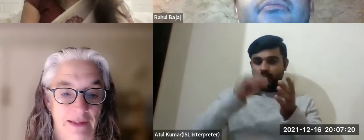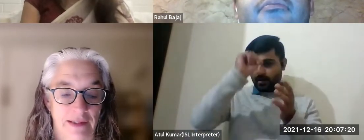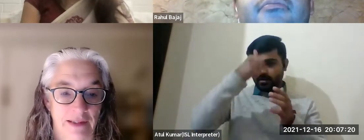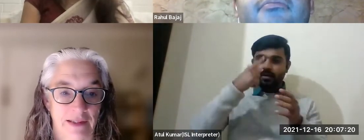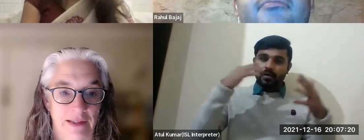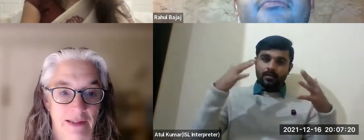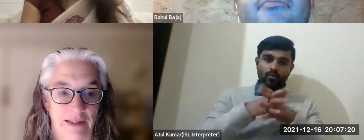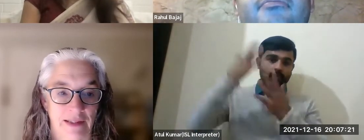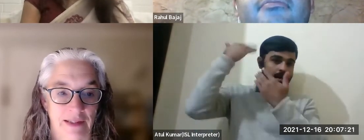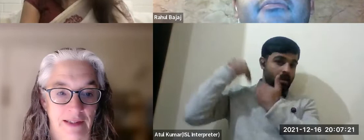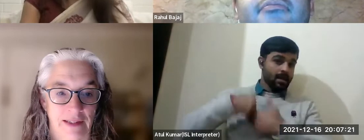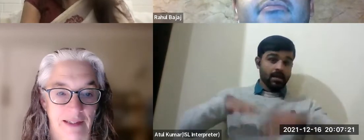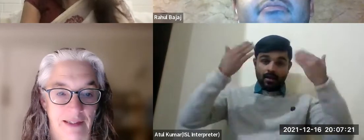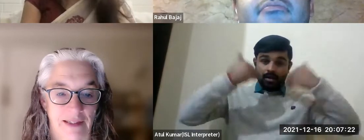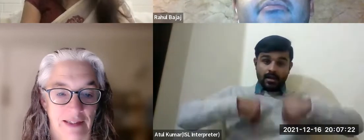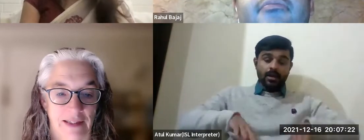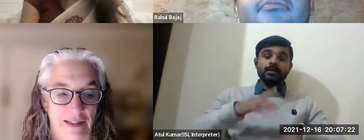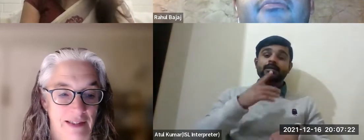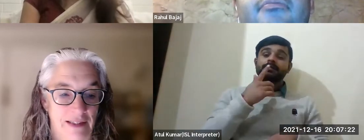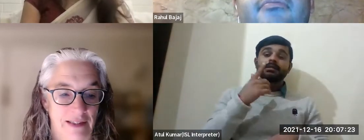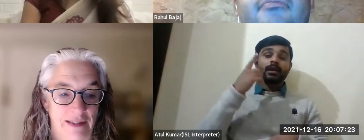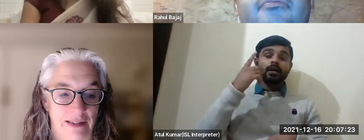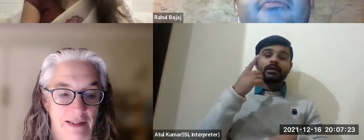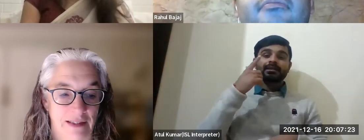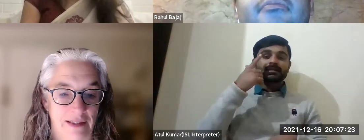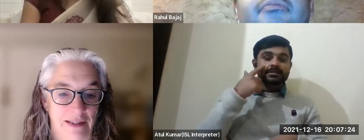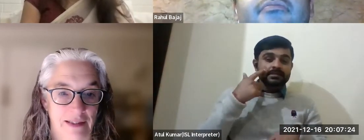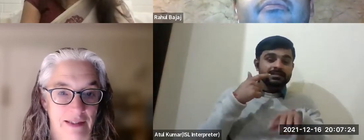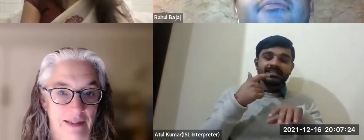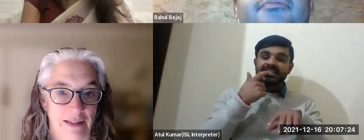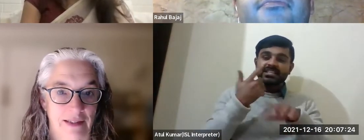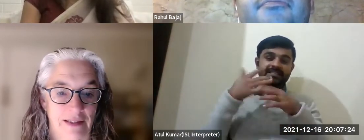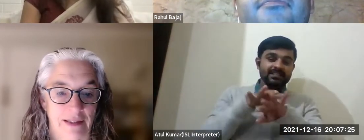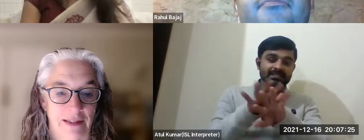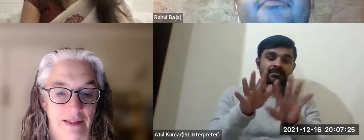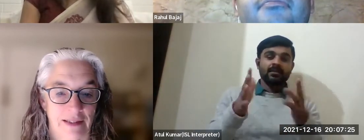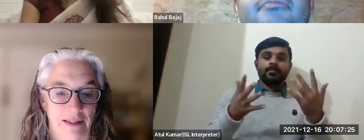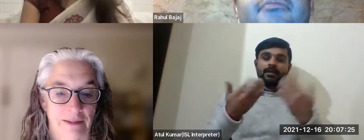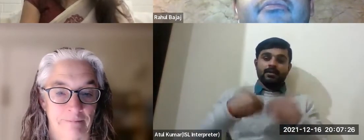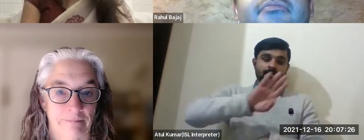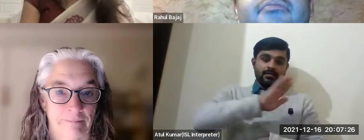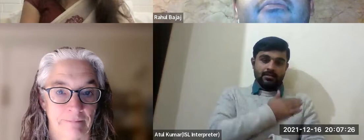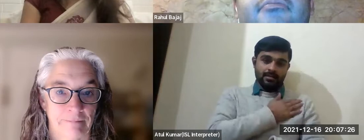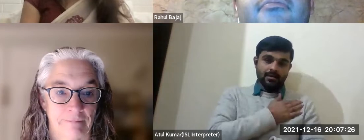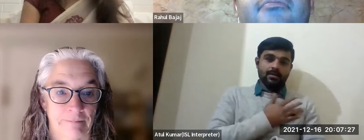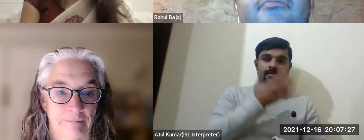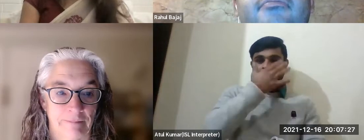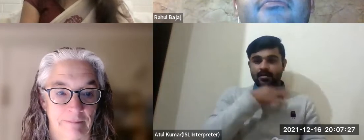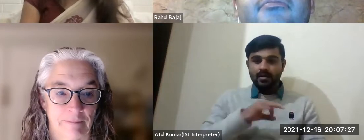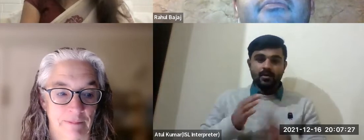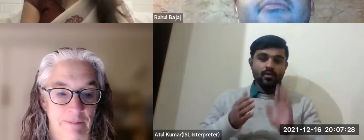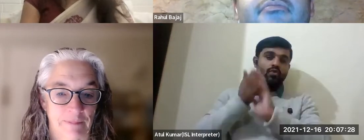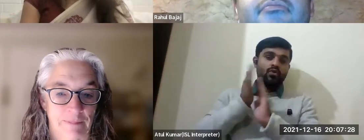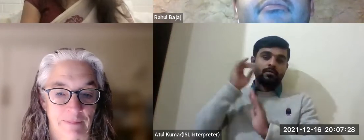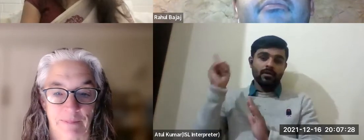hair wearing a cream color sari with some maroon beautiful motifs on it and